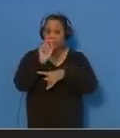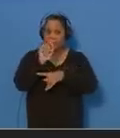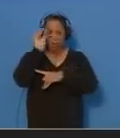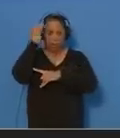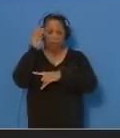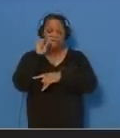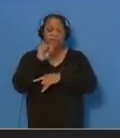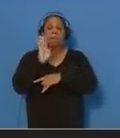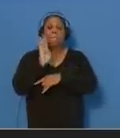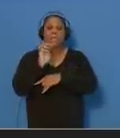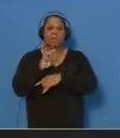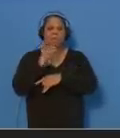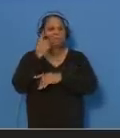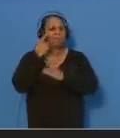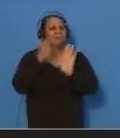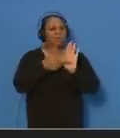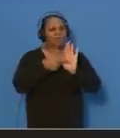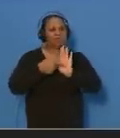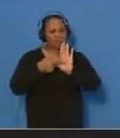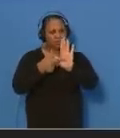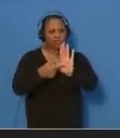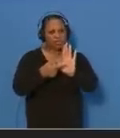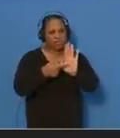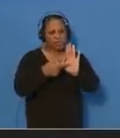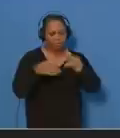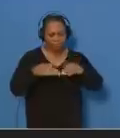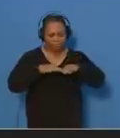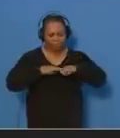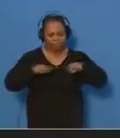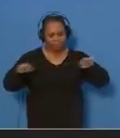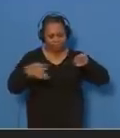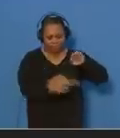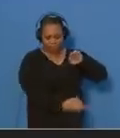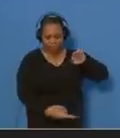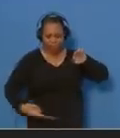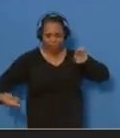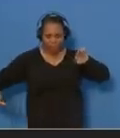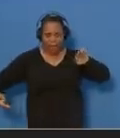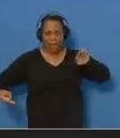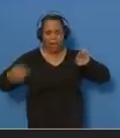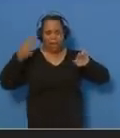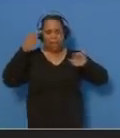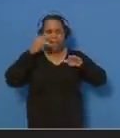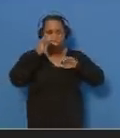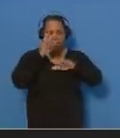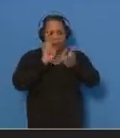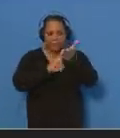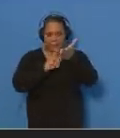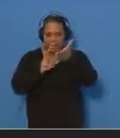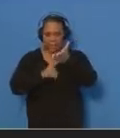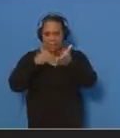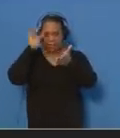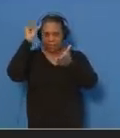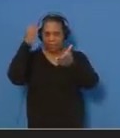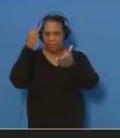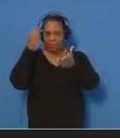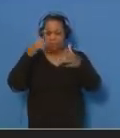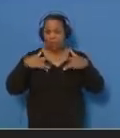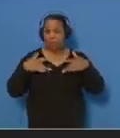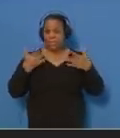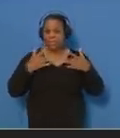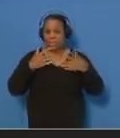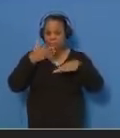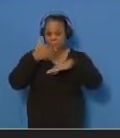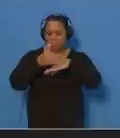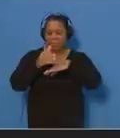coronavirus.gov.bm, and I think that is displayed below me. Additionally, you can sign up for the government's WhatsApp, where you can send a message